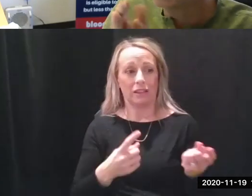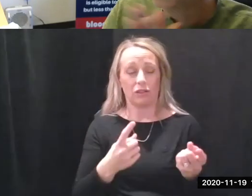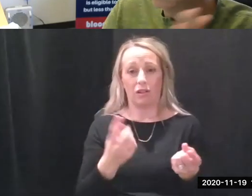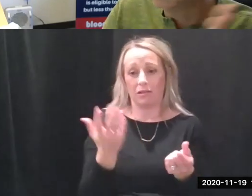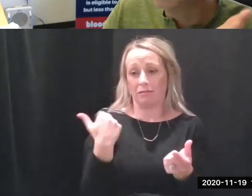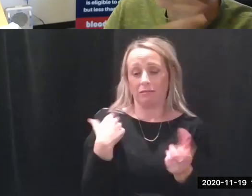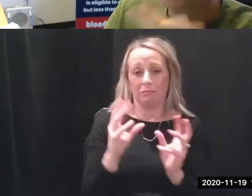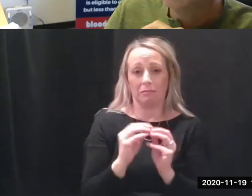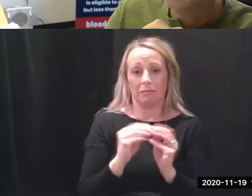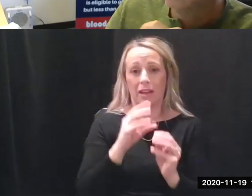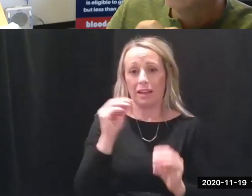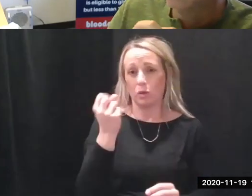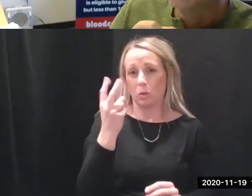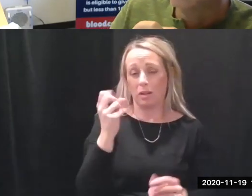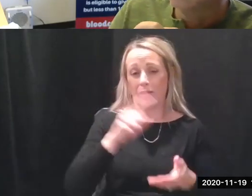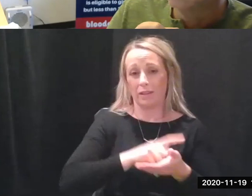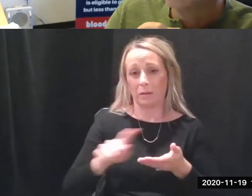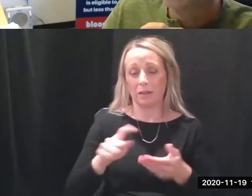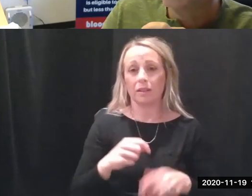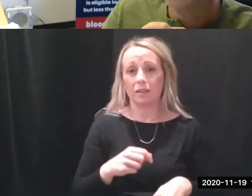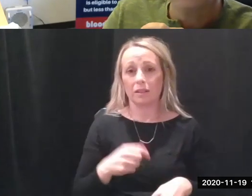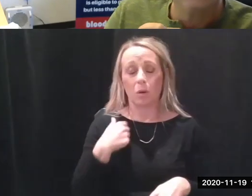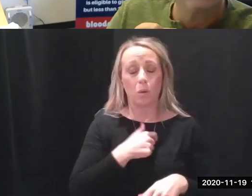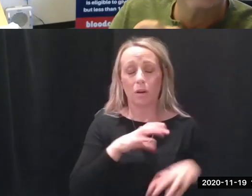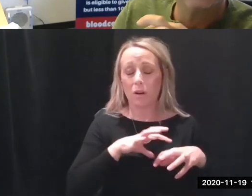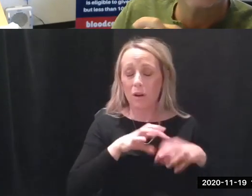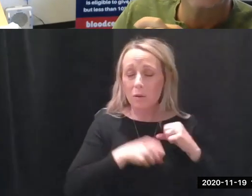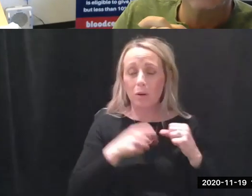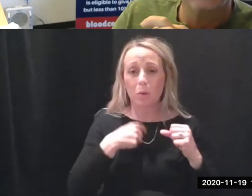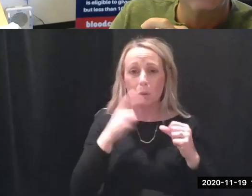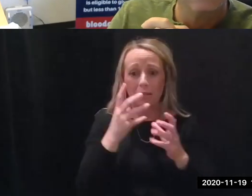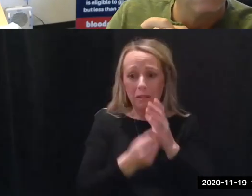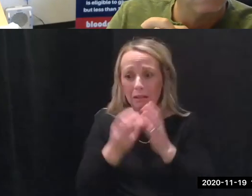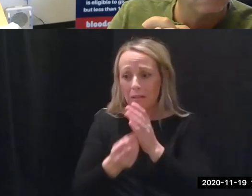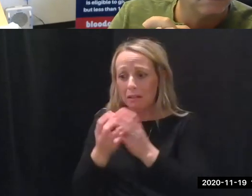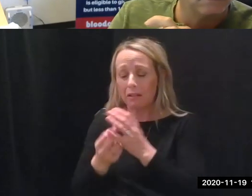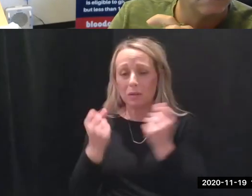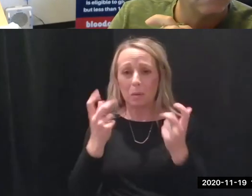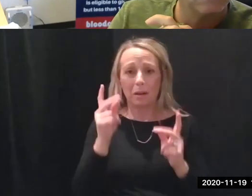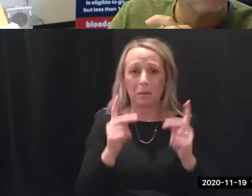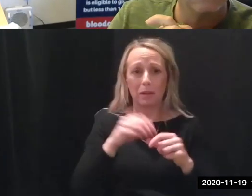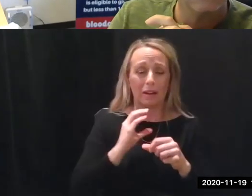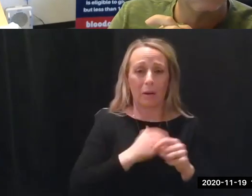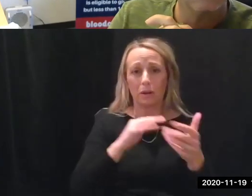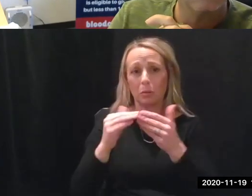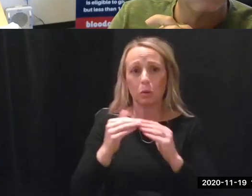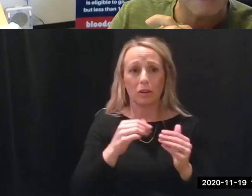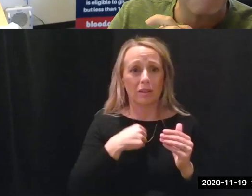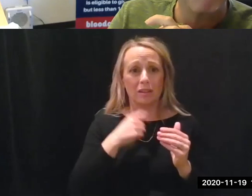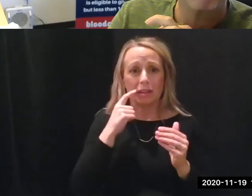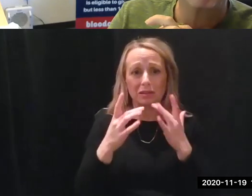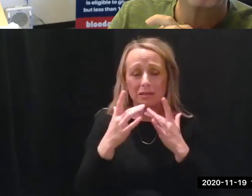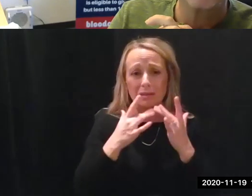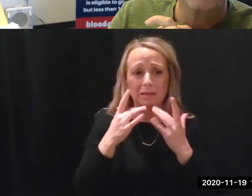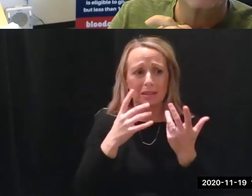and 12 in the past week. We're heartbroken that we've lost so many members of our community in such a short period of time,